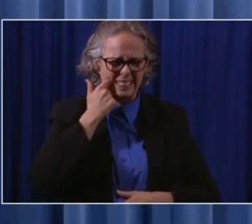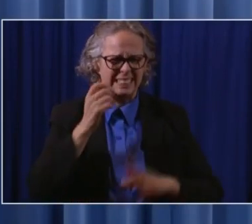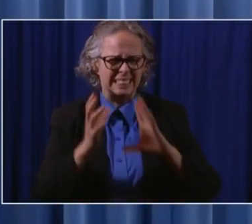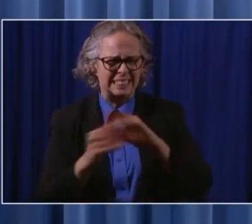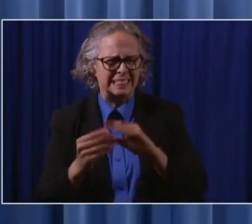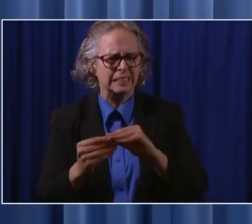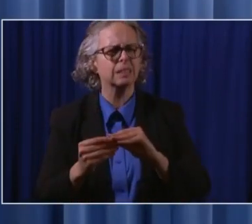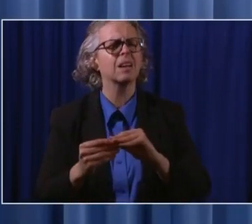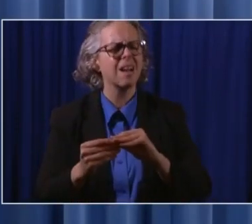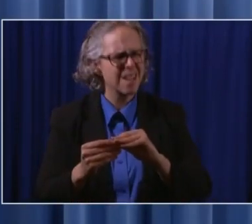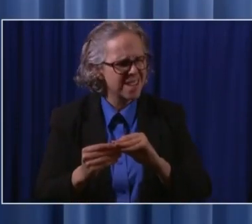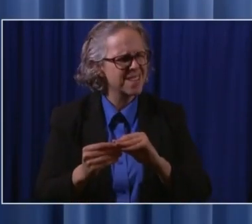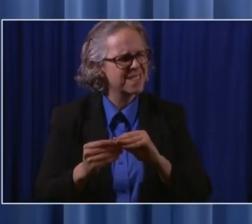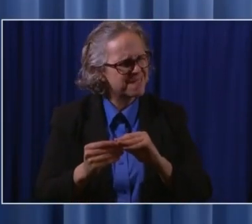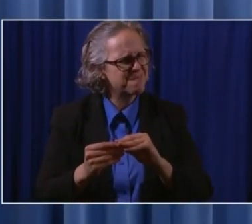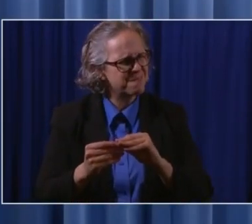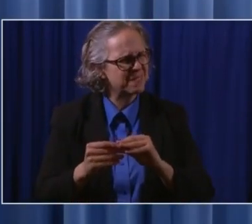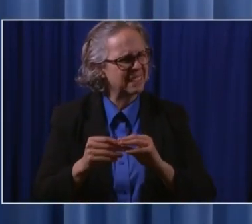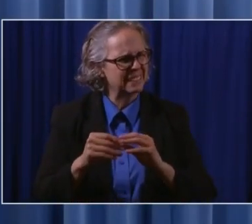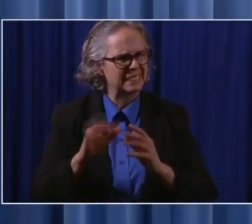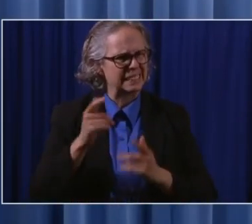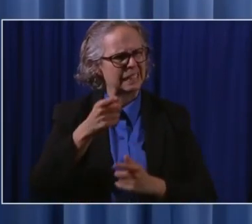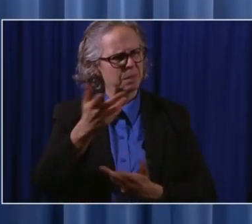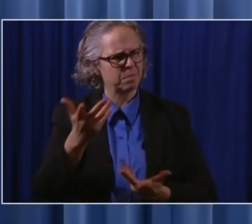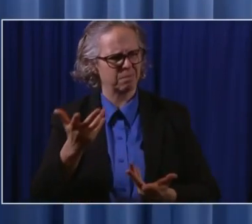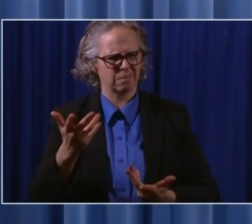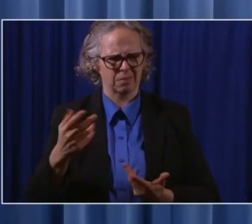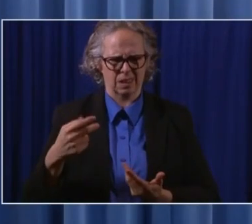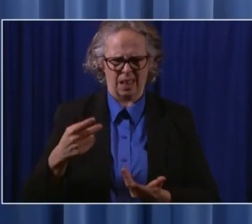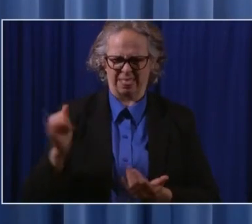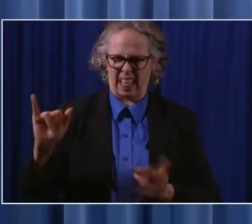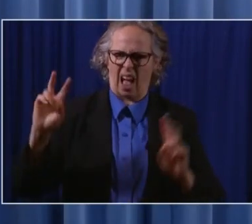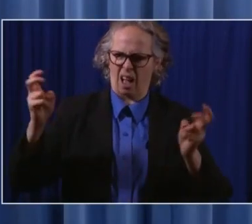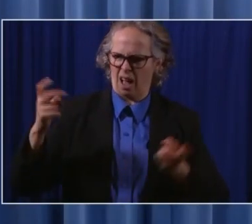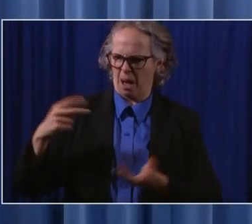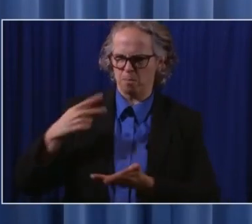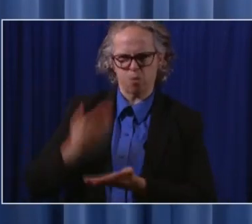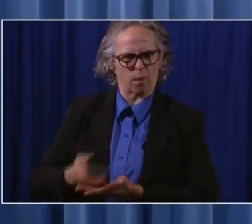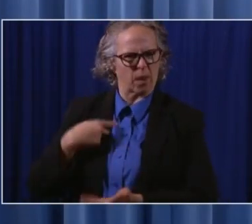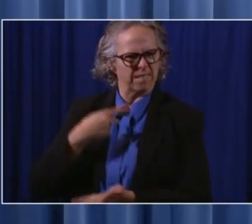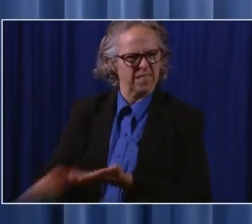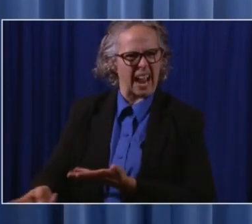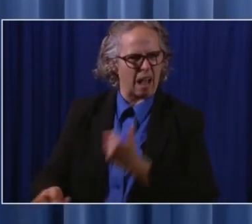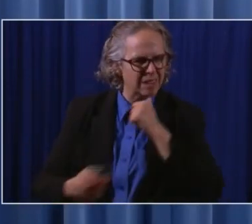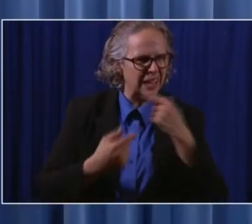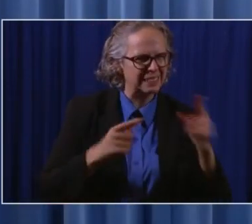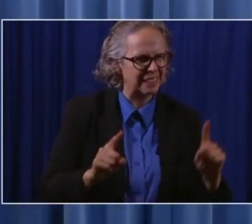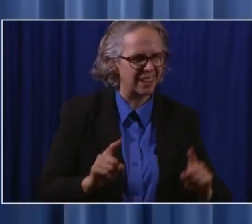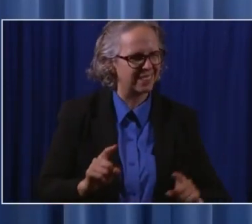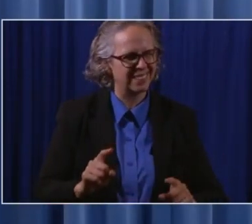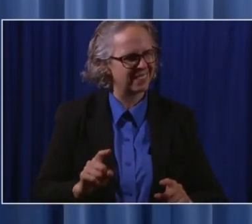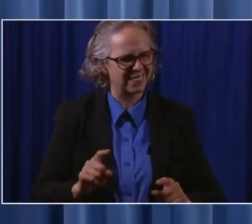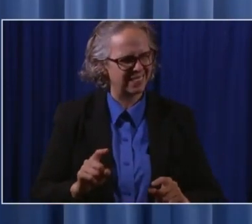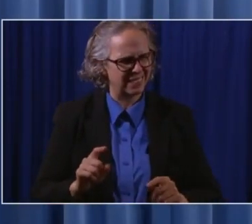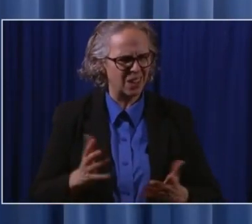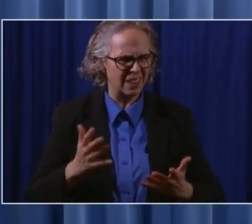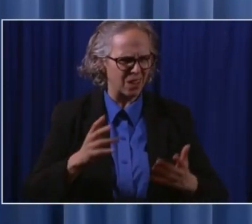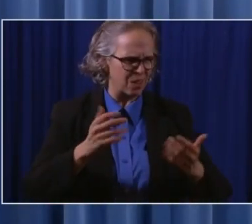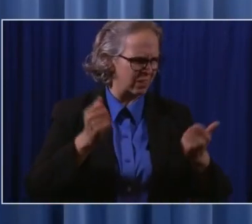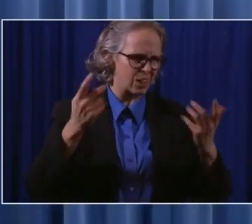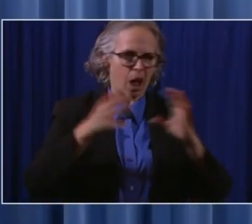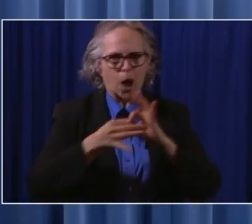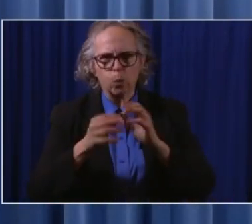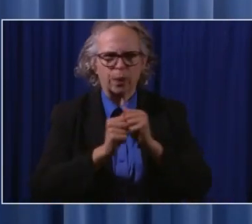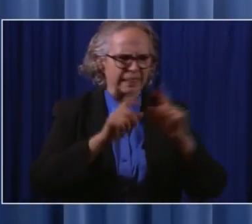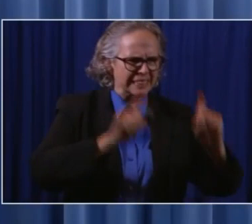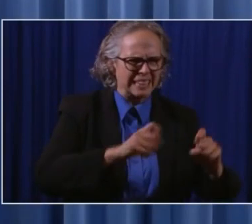are failed and will not work are the only ways, frankly, that the vast